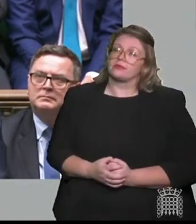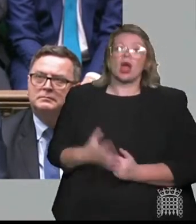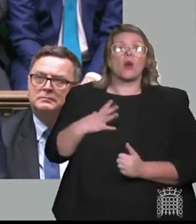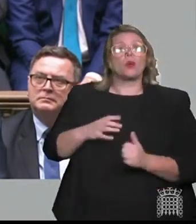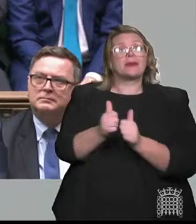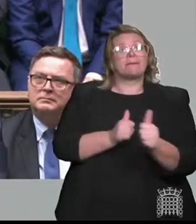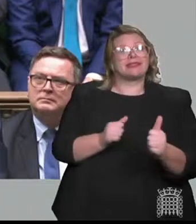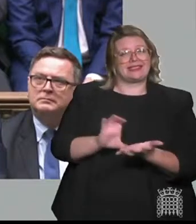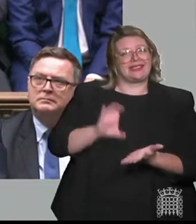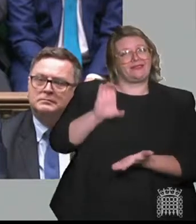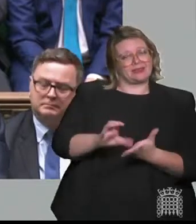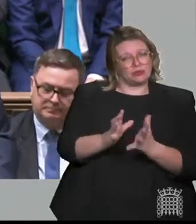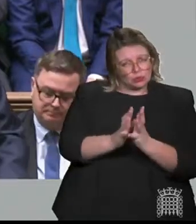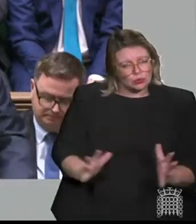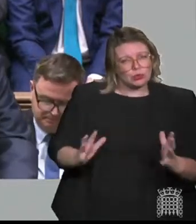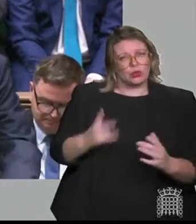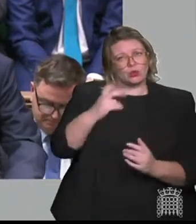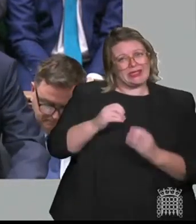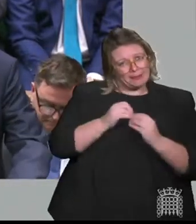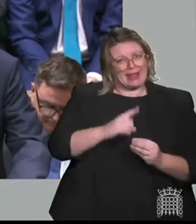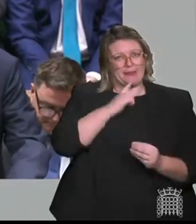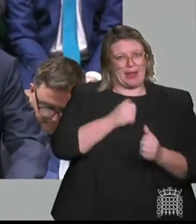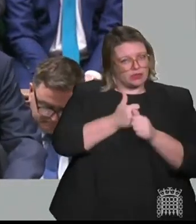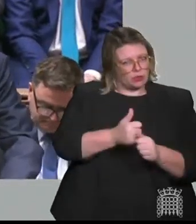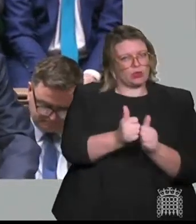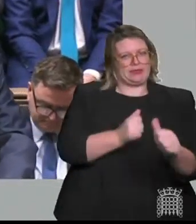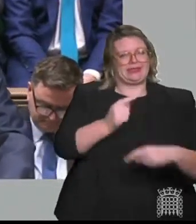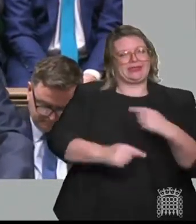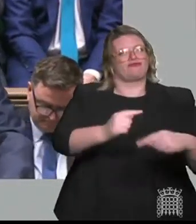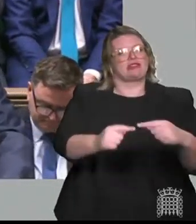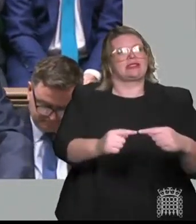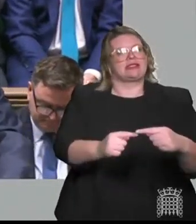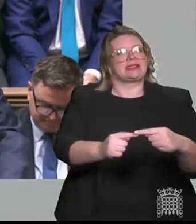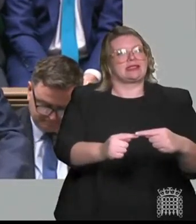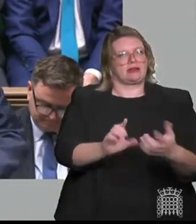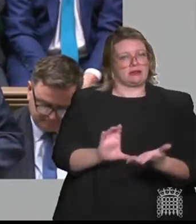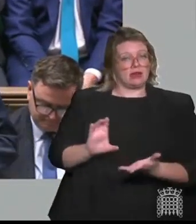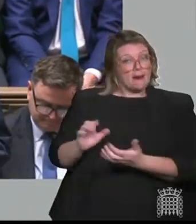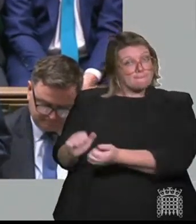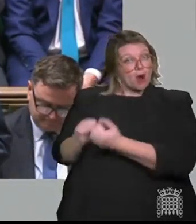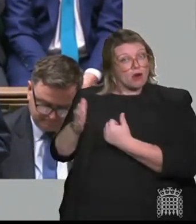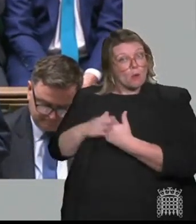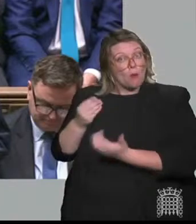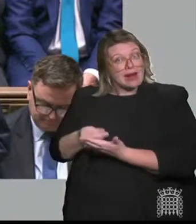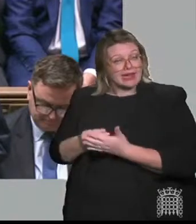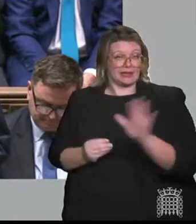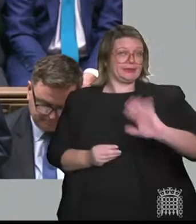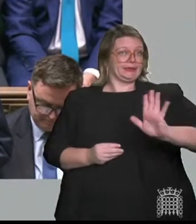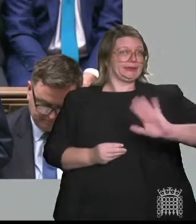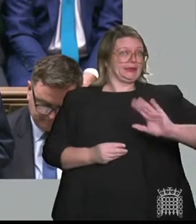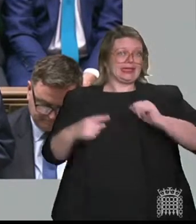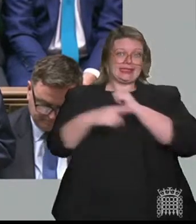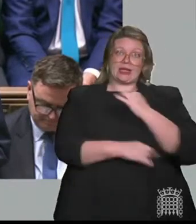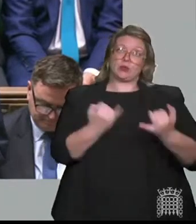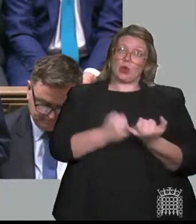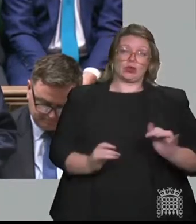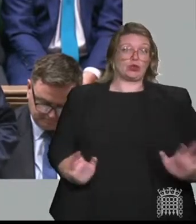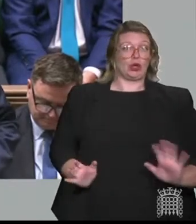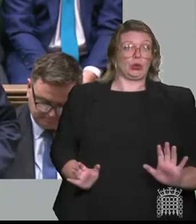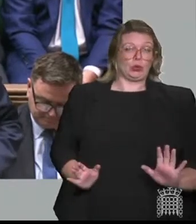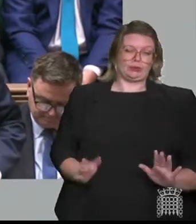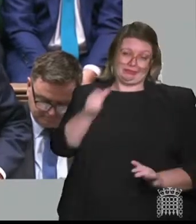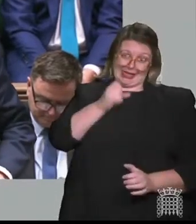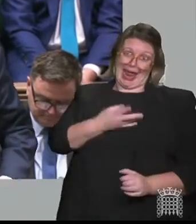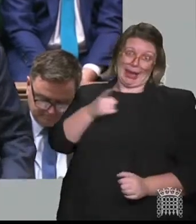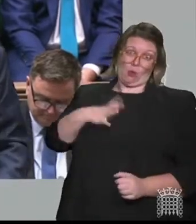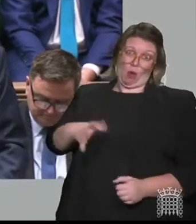£20 billion a year. They do not involve borrowing more and ramping up debt, as some advocate.